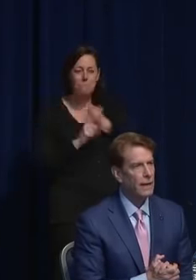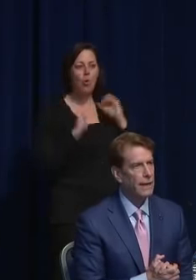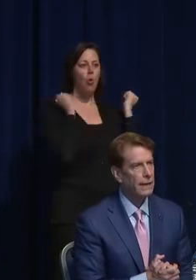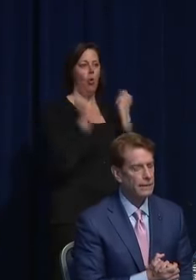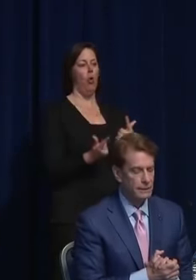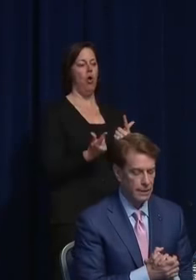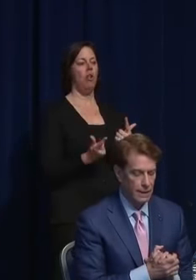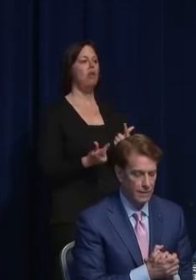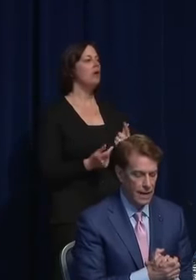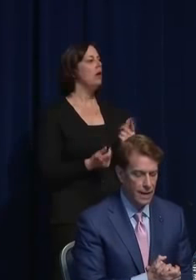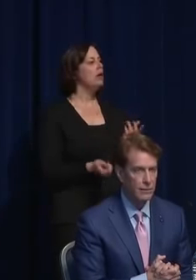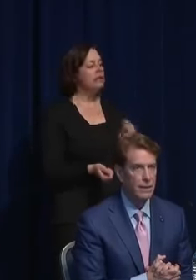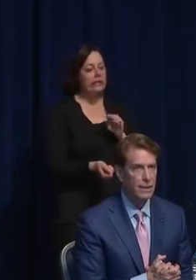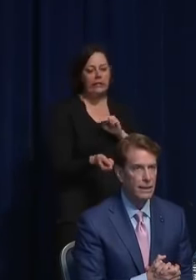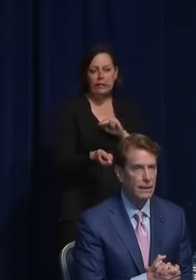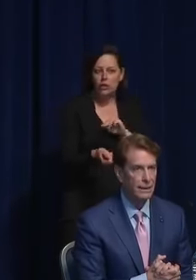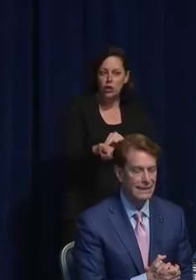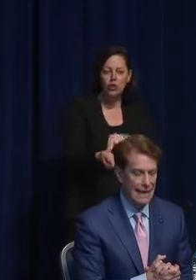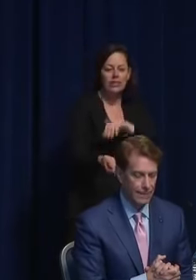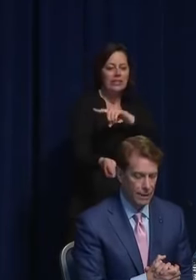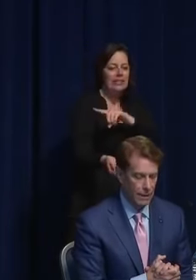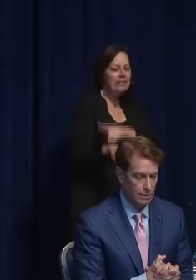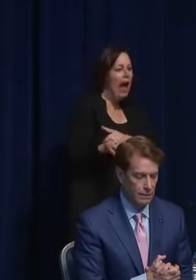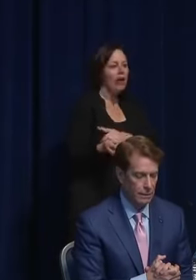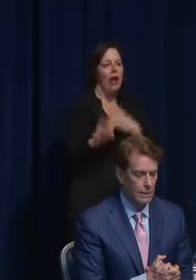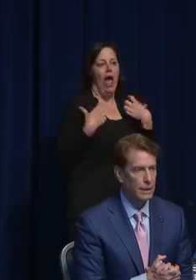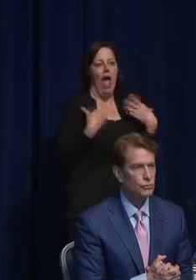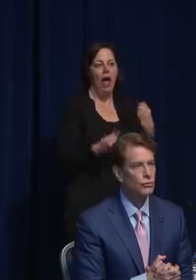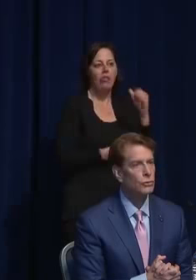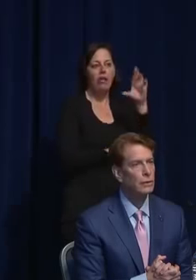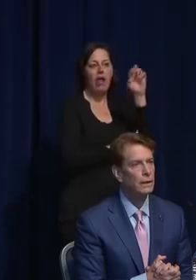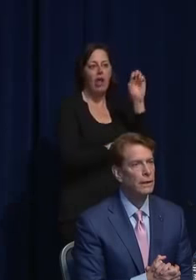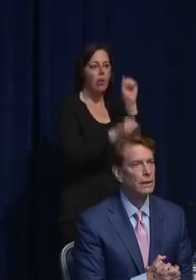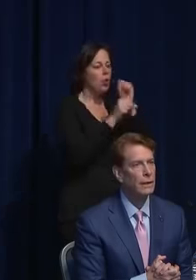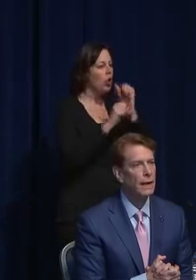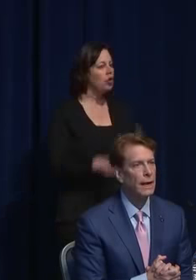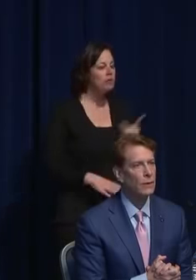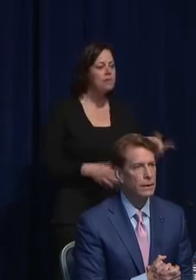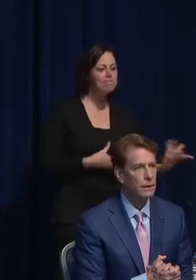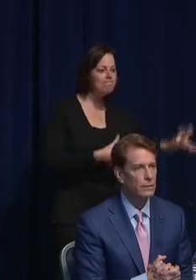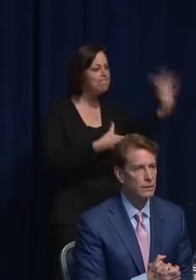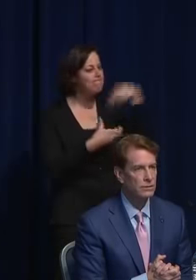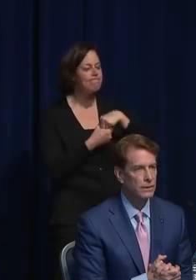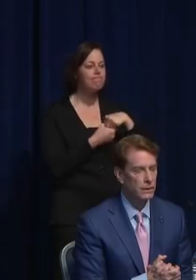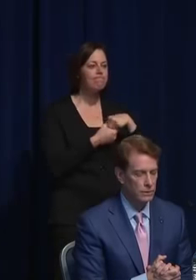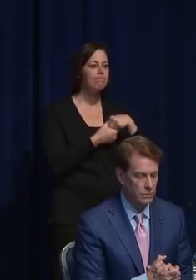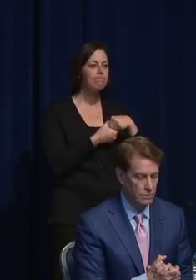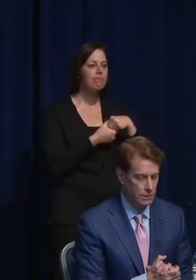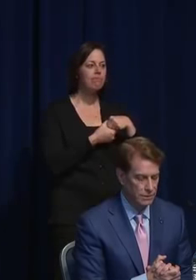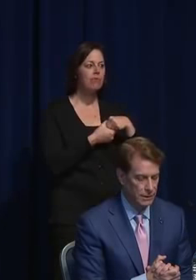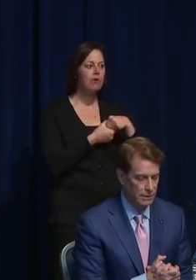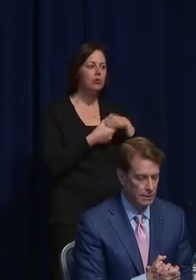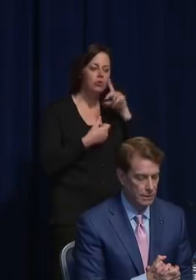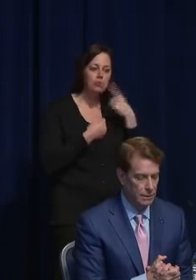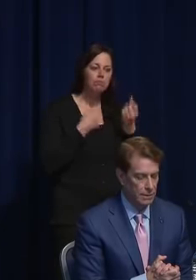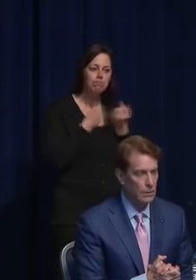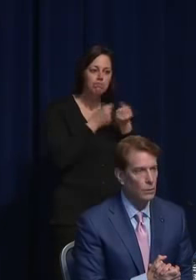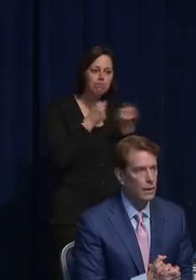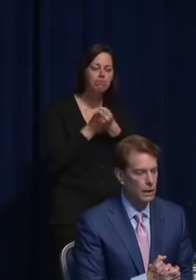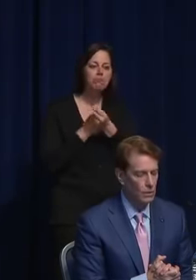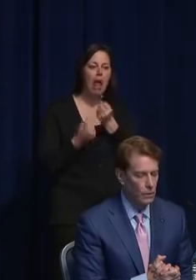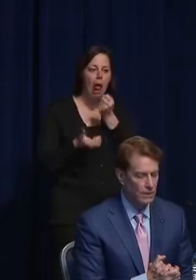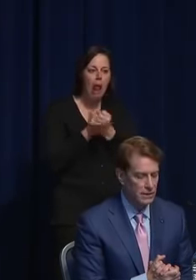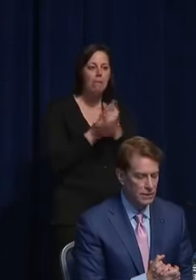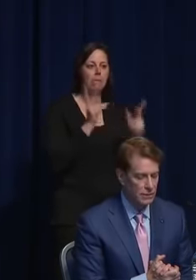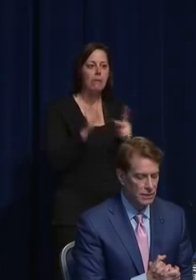front line of everything that's happening. They're truly our heroes here in New Jersey.